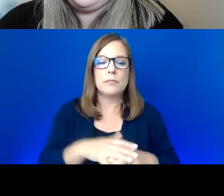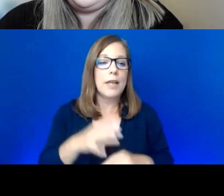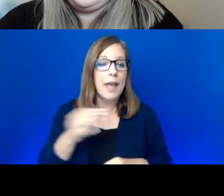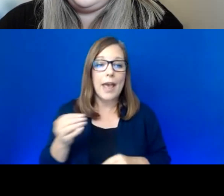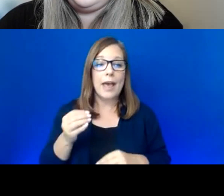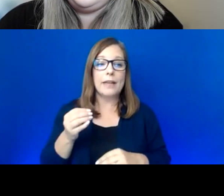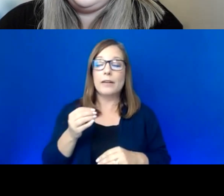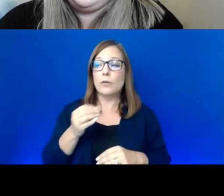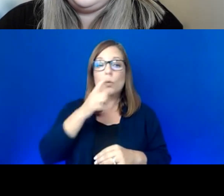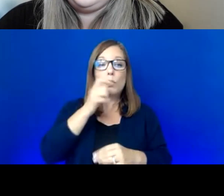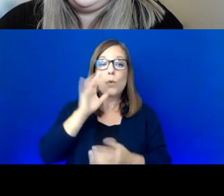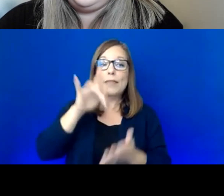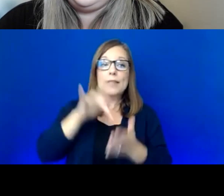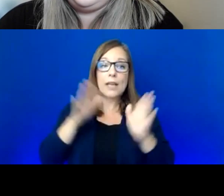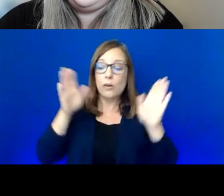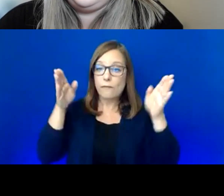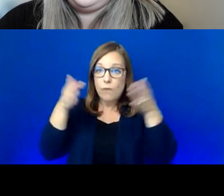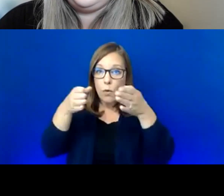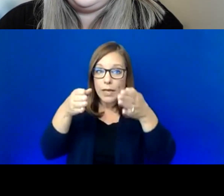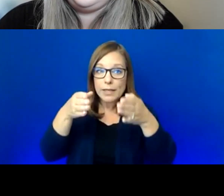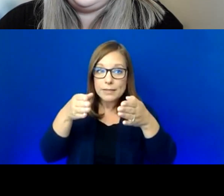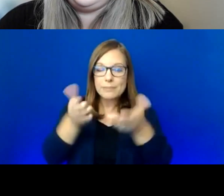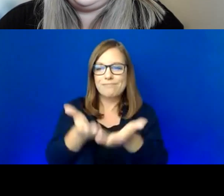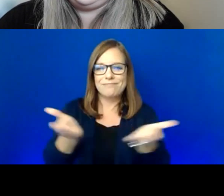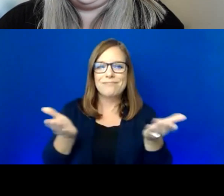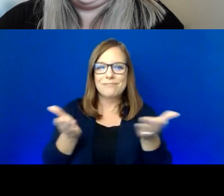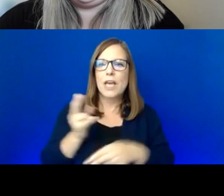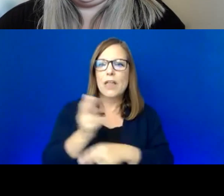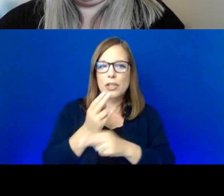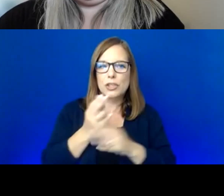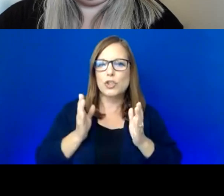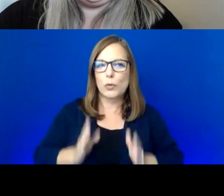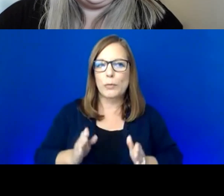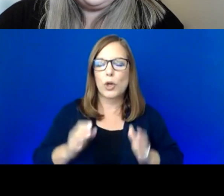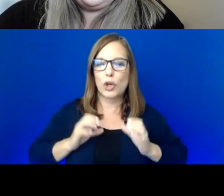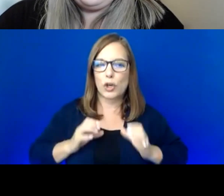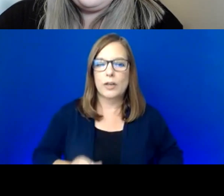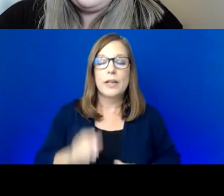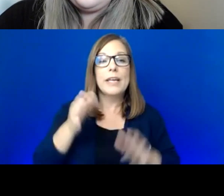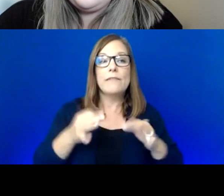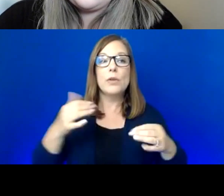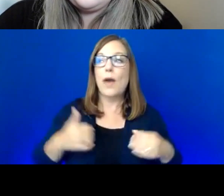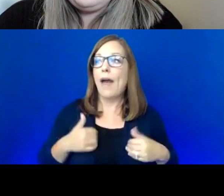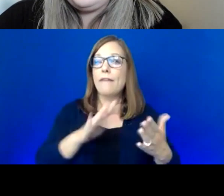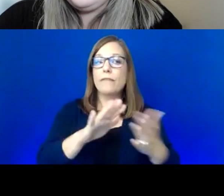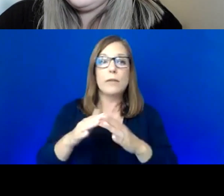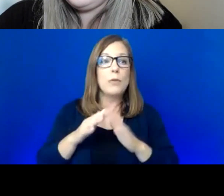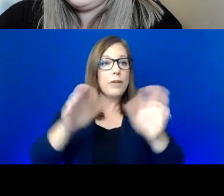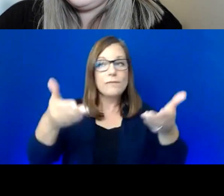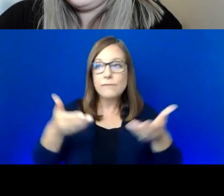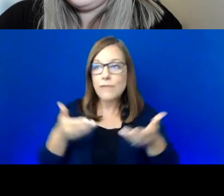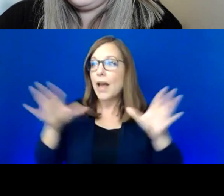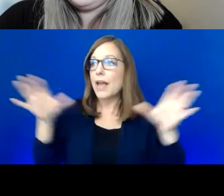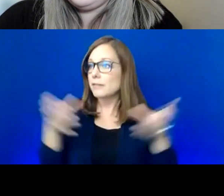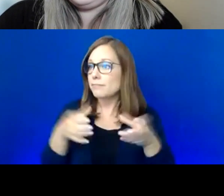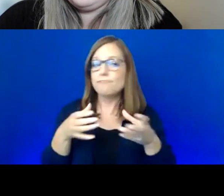center, if you have community groups and community members at the center as peers, as Eli said, at the